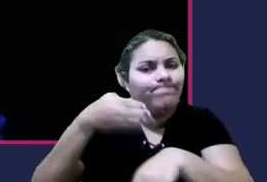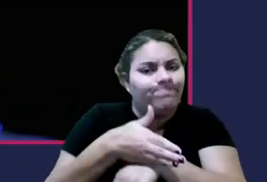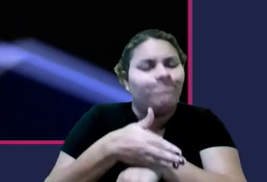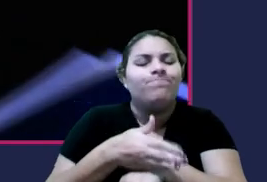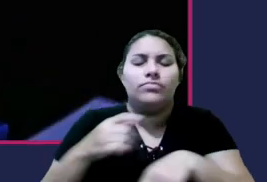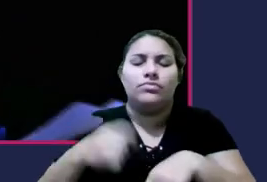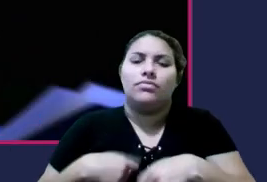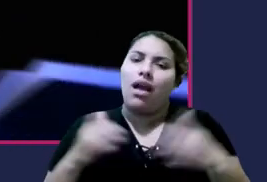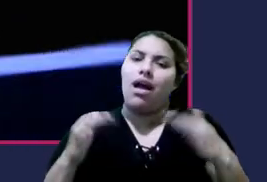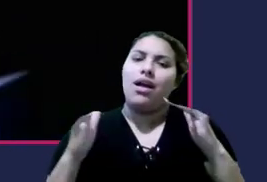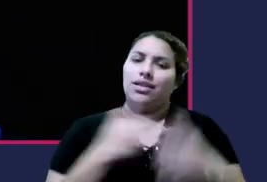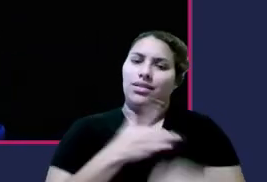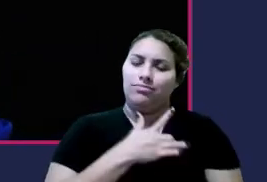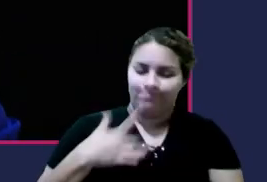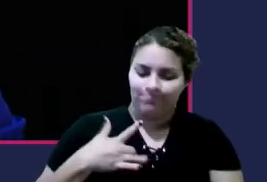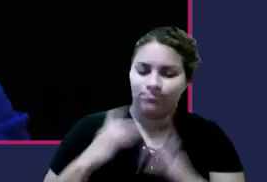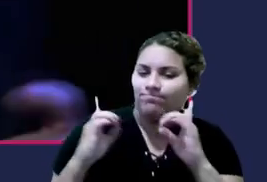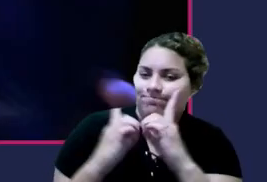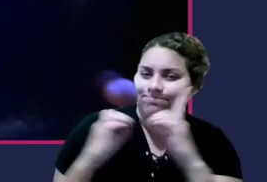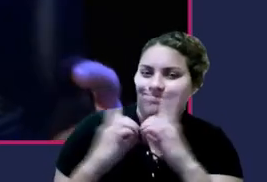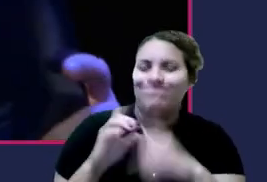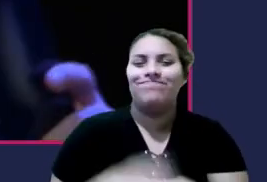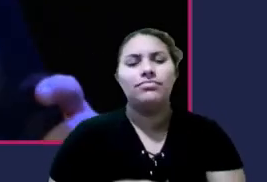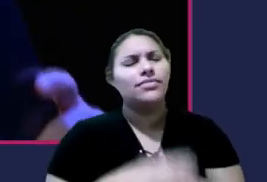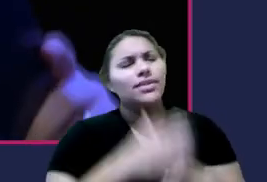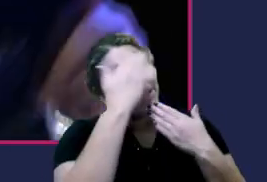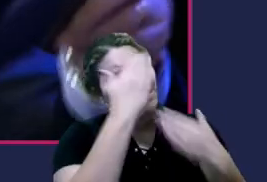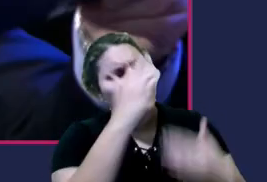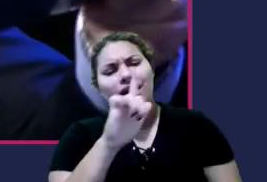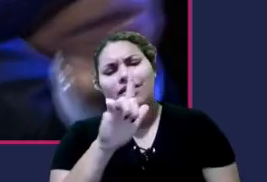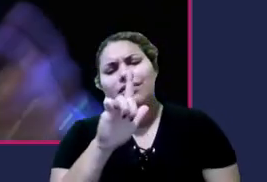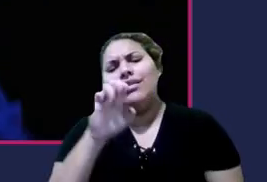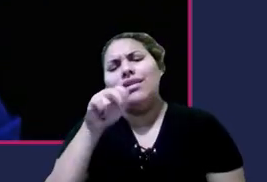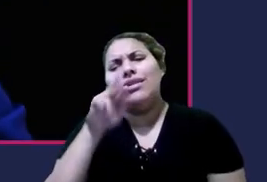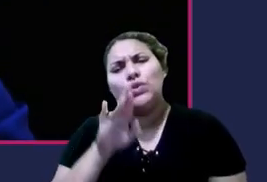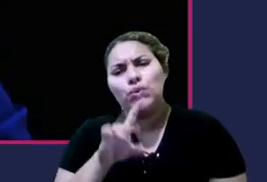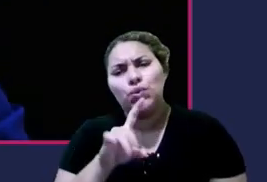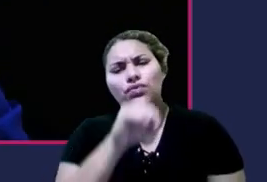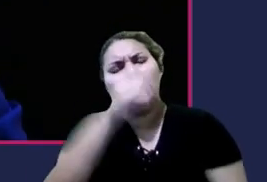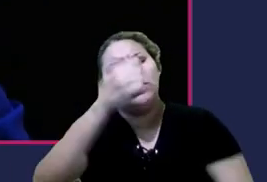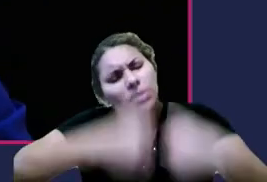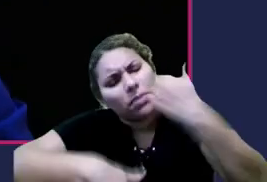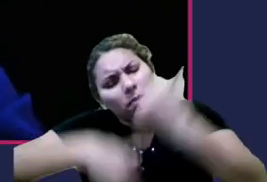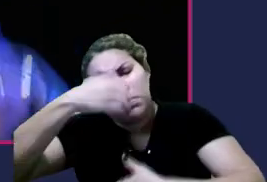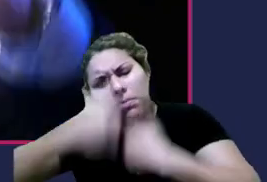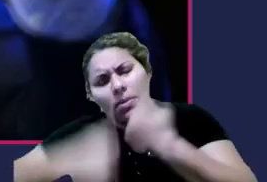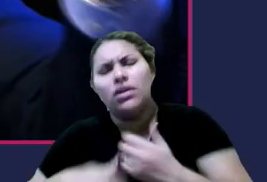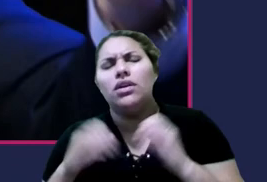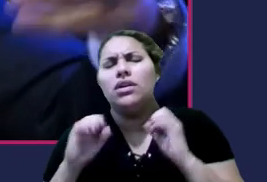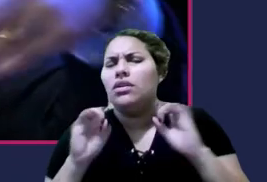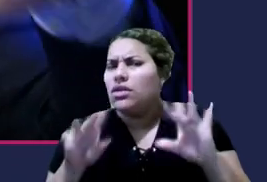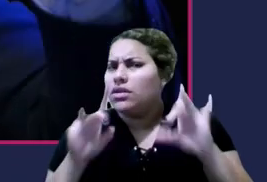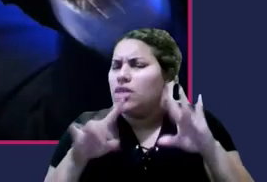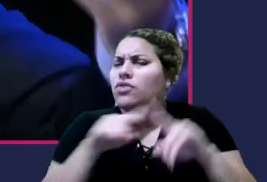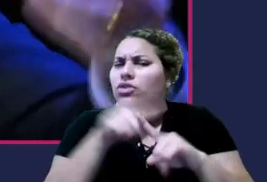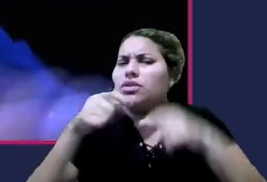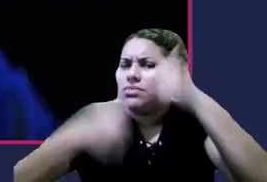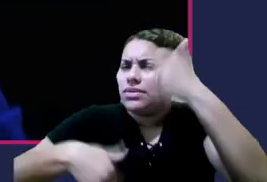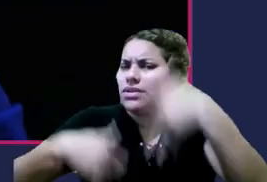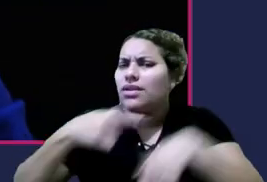timely access to health. So thank you so much, Leandro. And I think to get to this